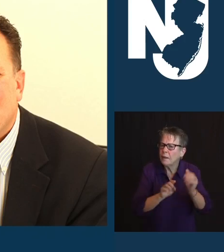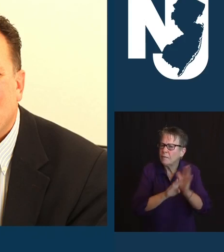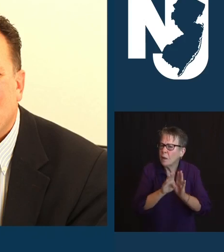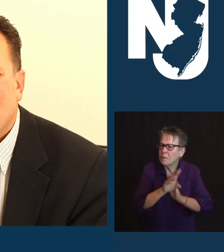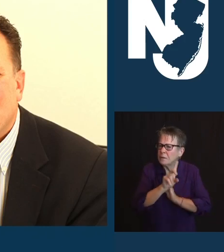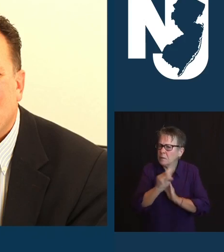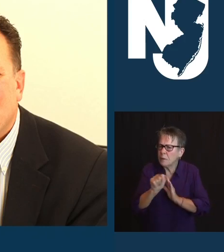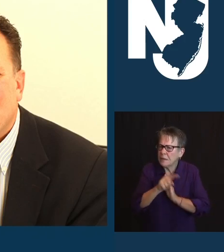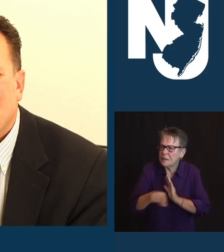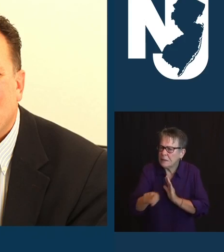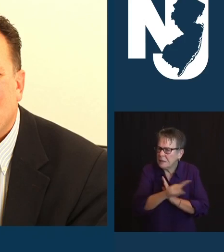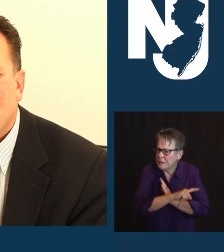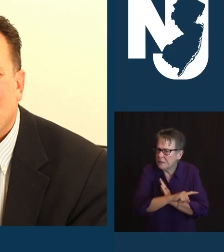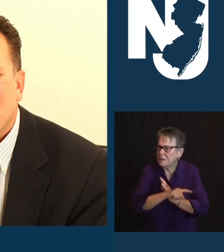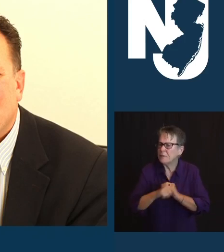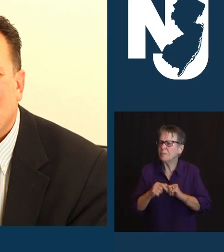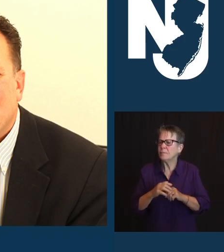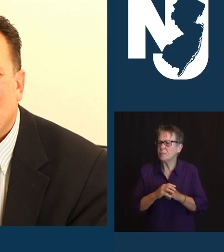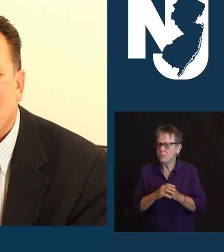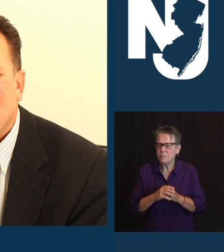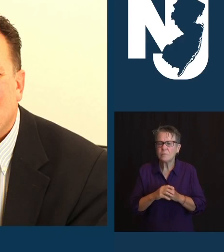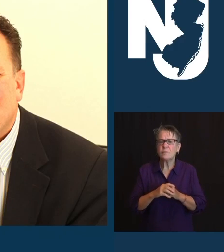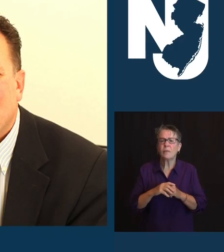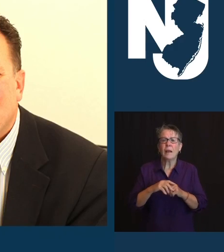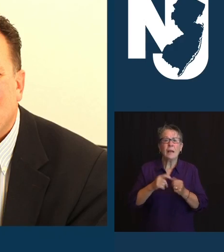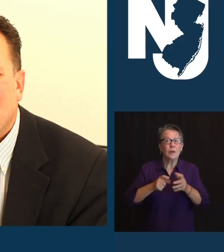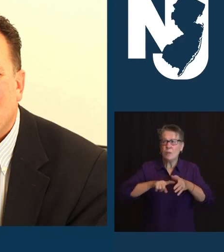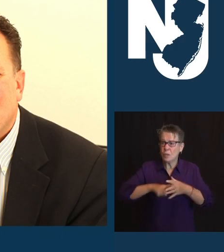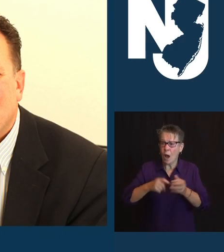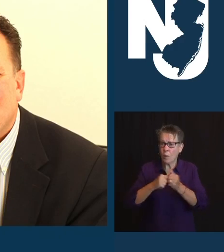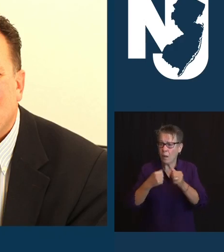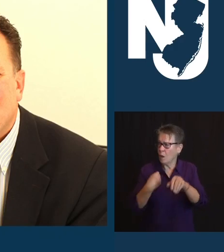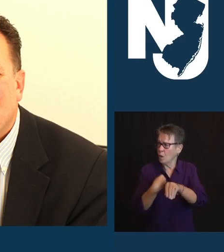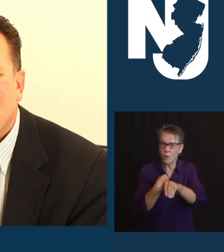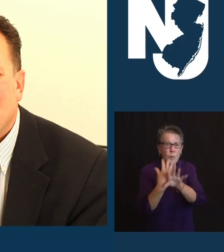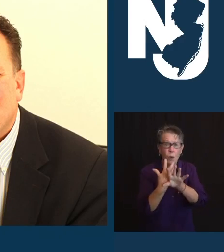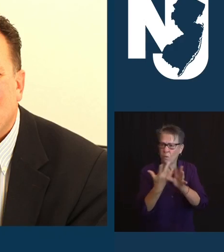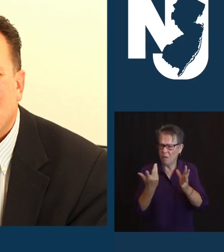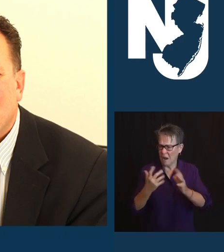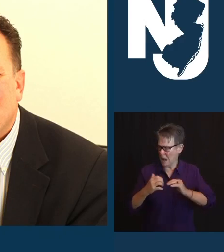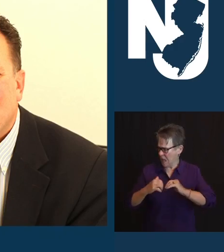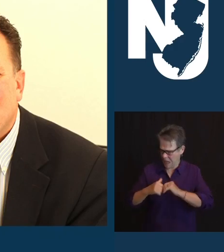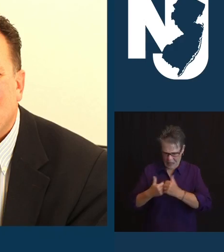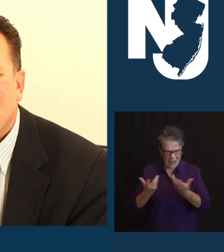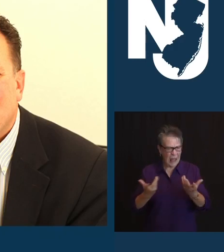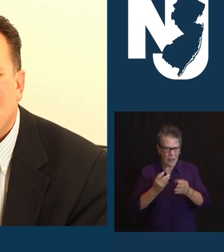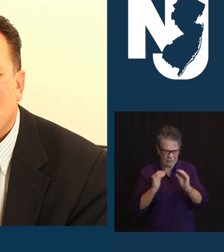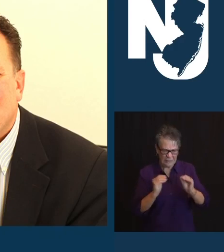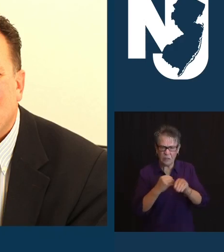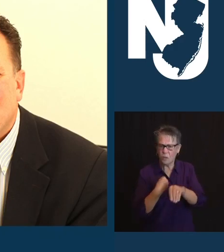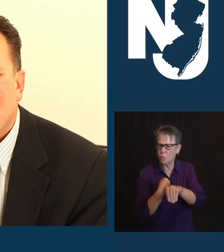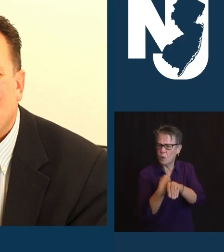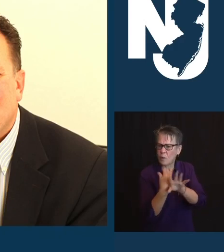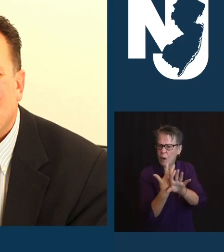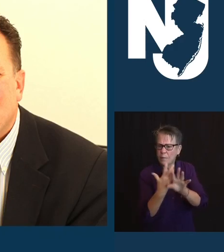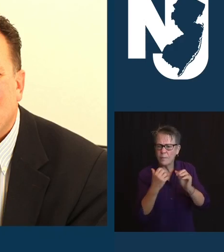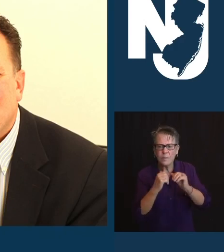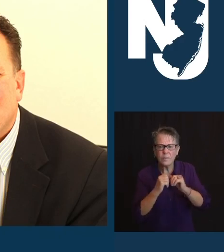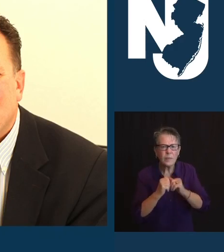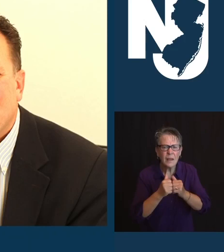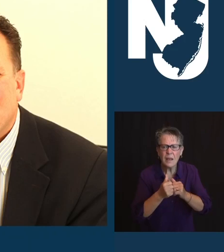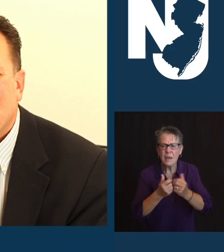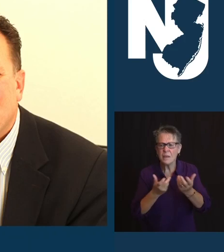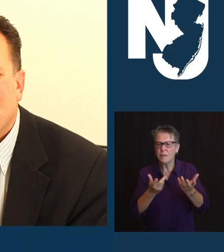Mark Kitsey, Dr. Mark Kitsey, with whom I spoke on Friday, and there he is on the right, worked through the EDA to receive a loan that has allowed his team to